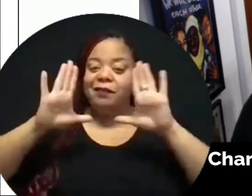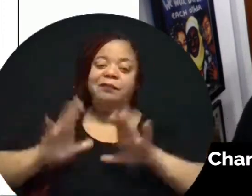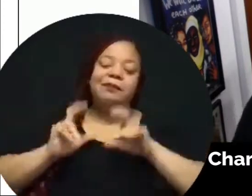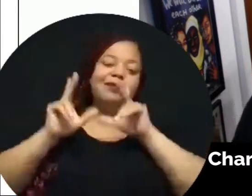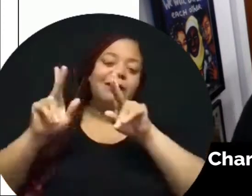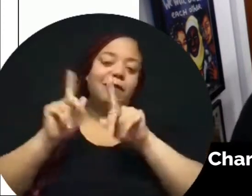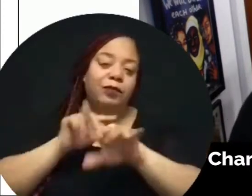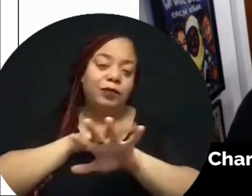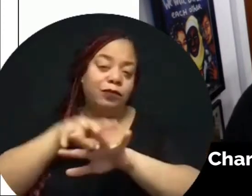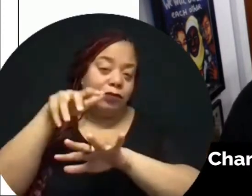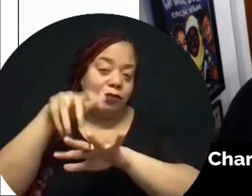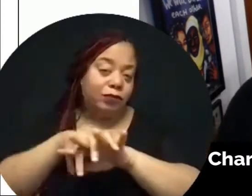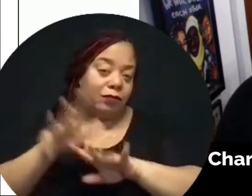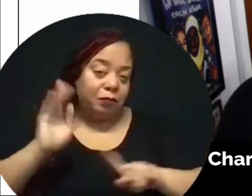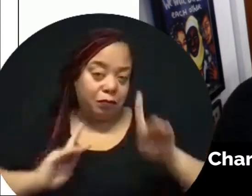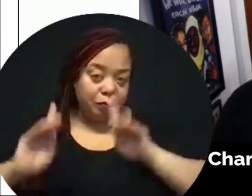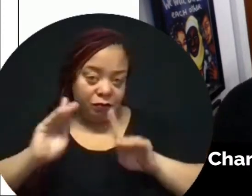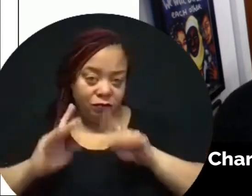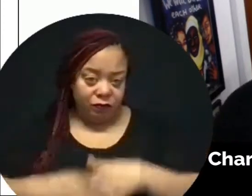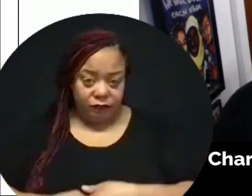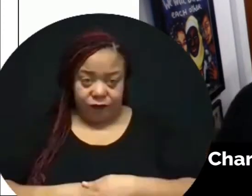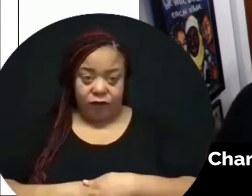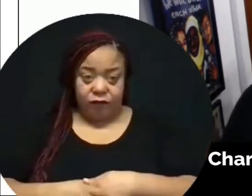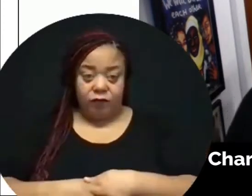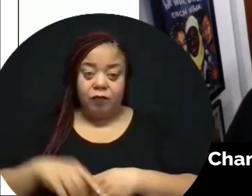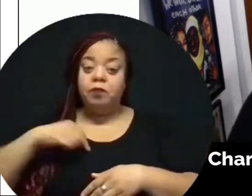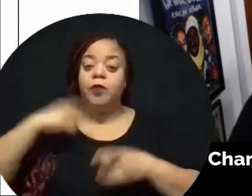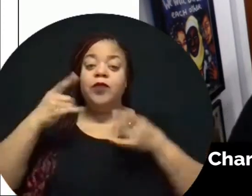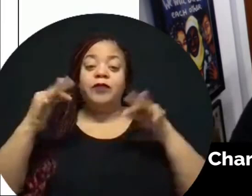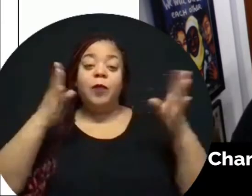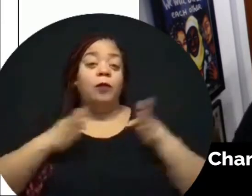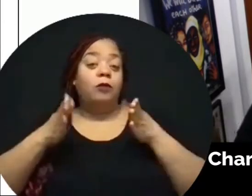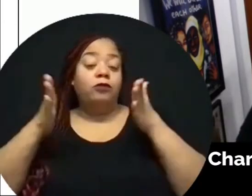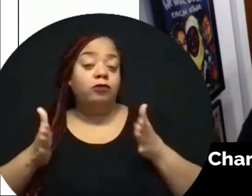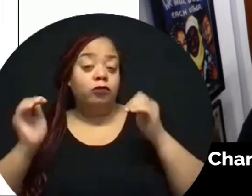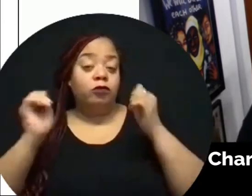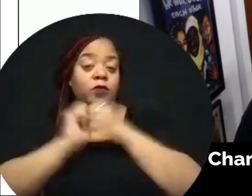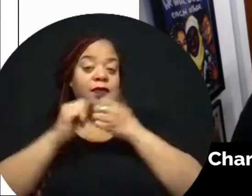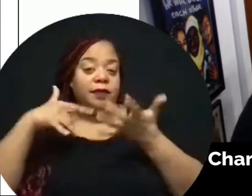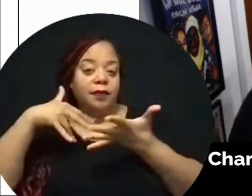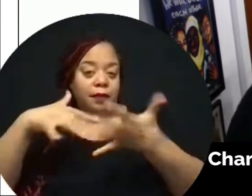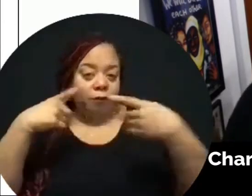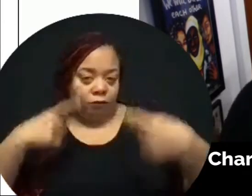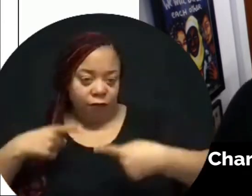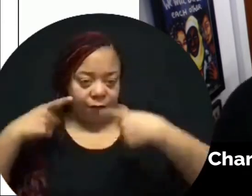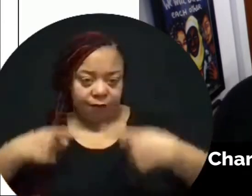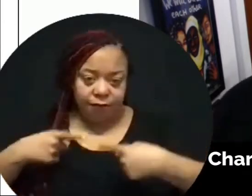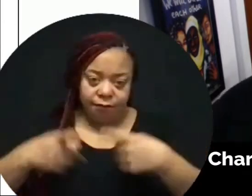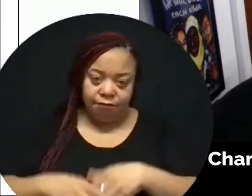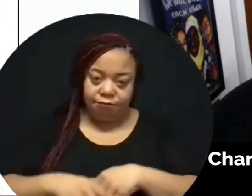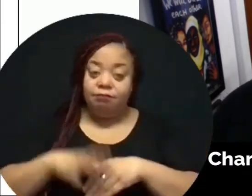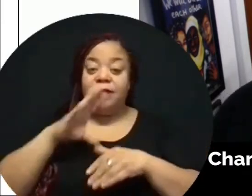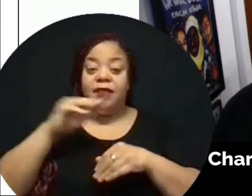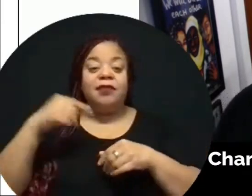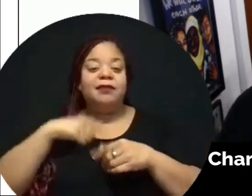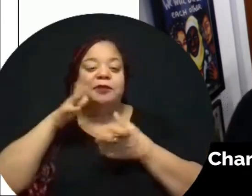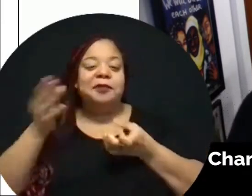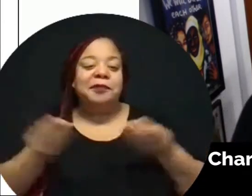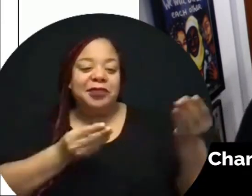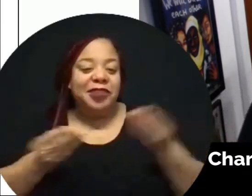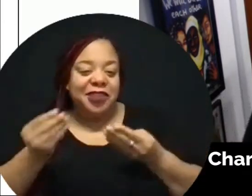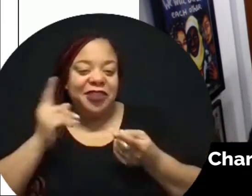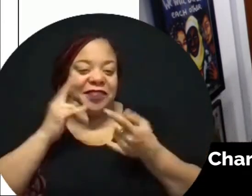the moderator for the evening. And just to give a brief overview of Study and Struggle, we organize against criminalization